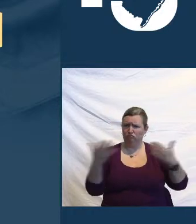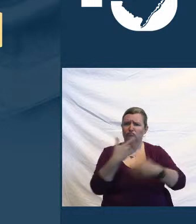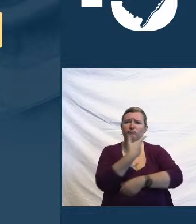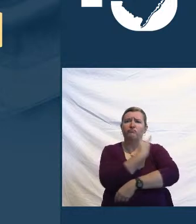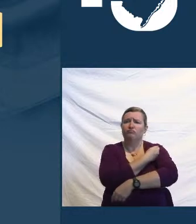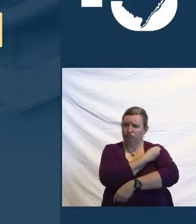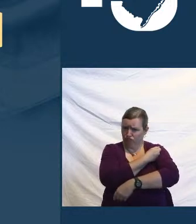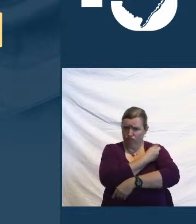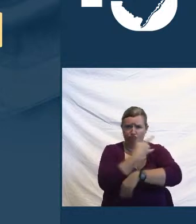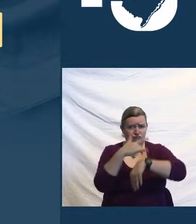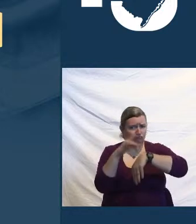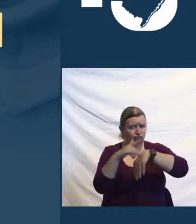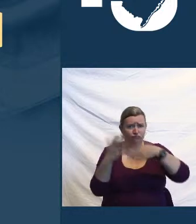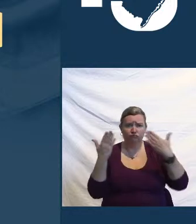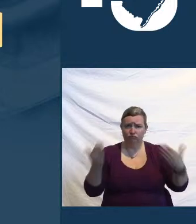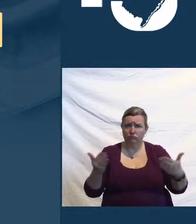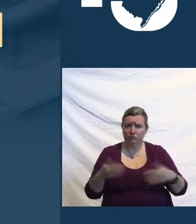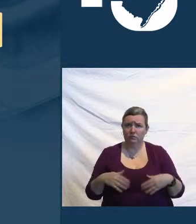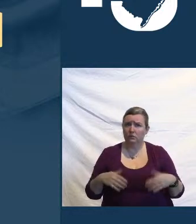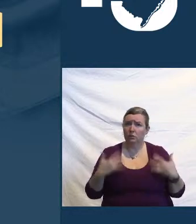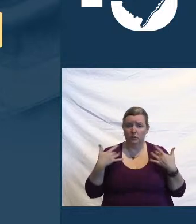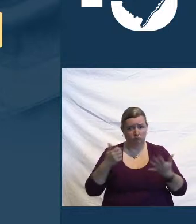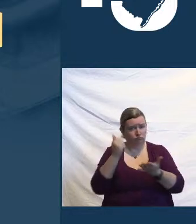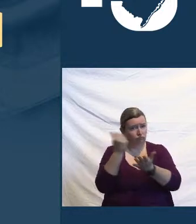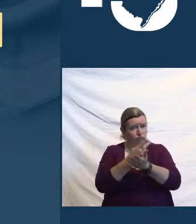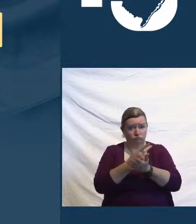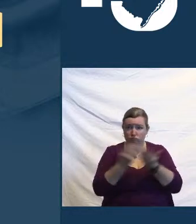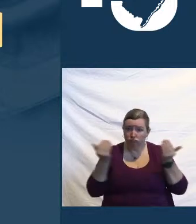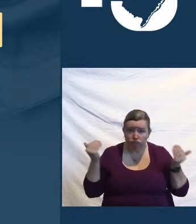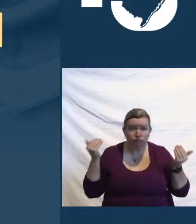last week, we hit the green light on this the moment